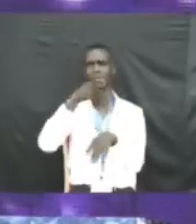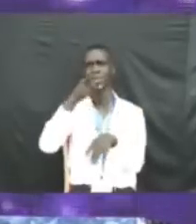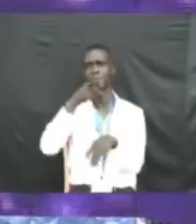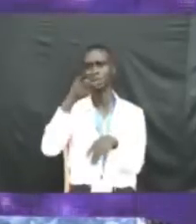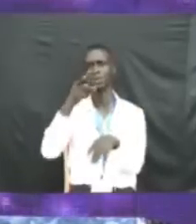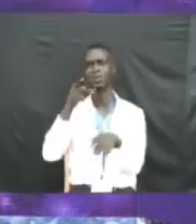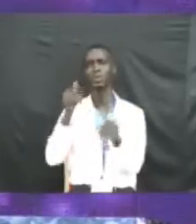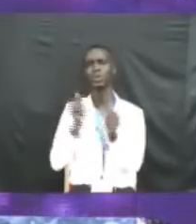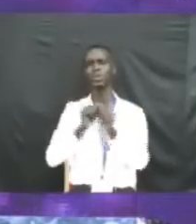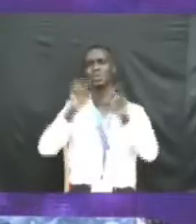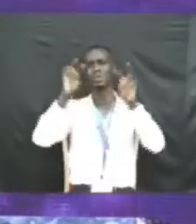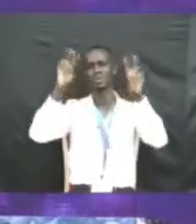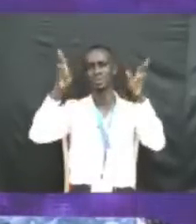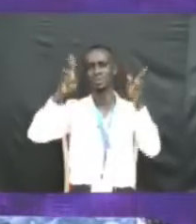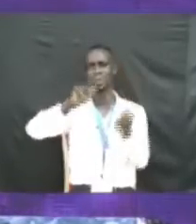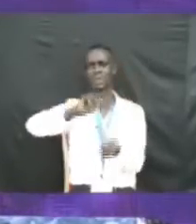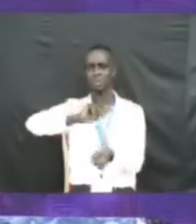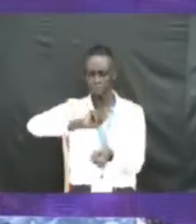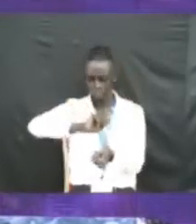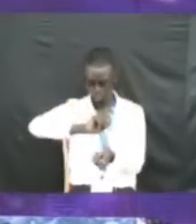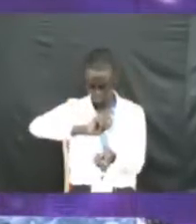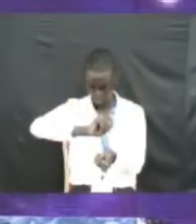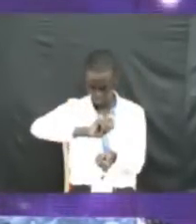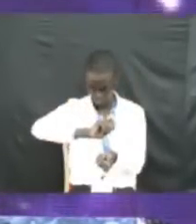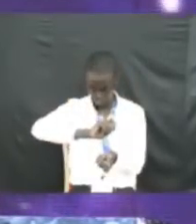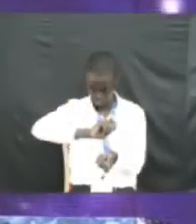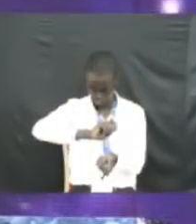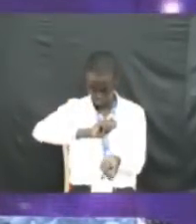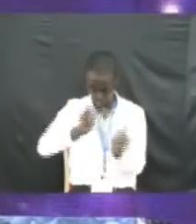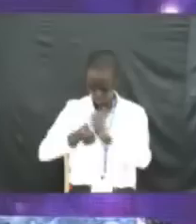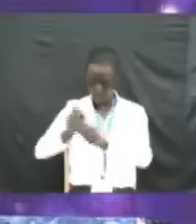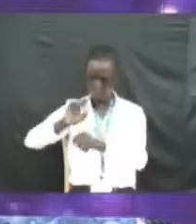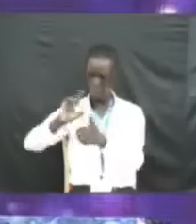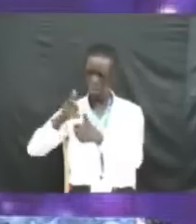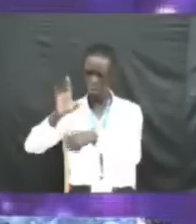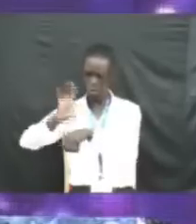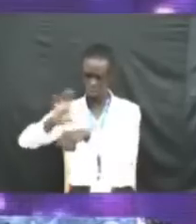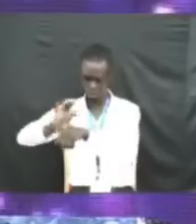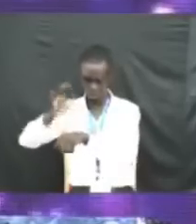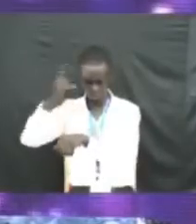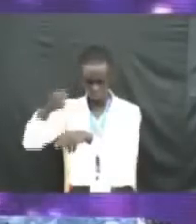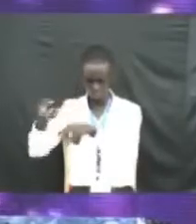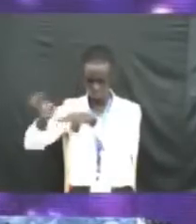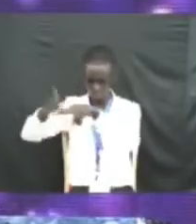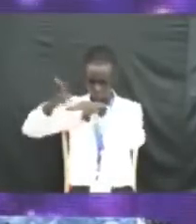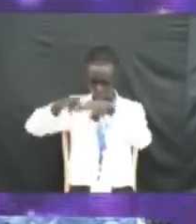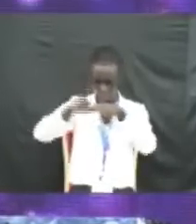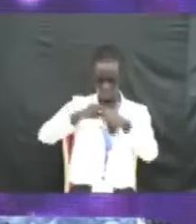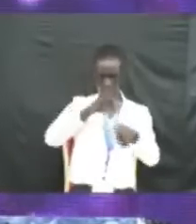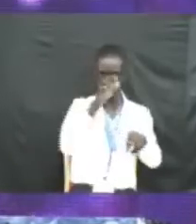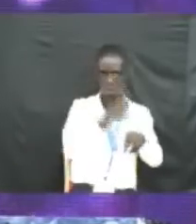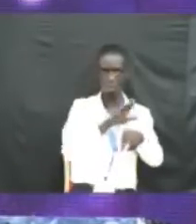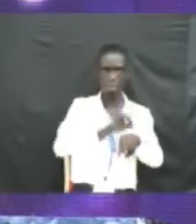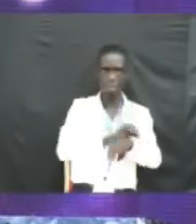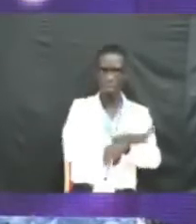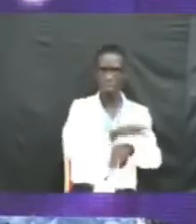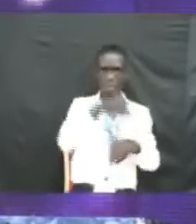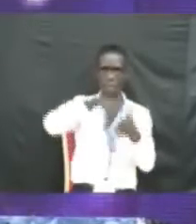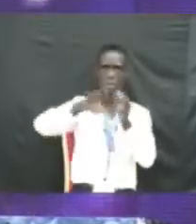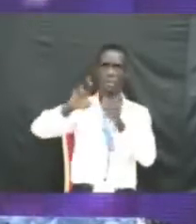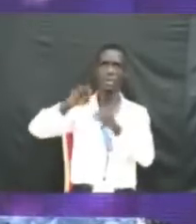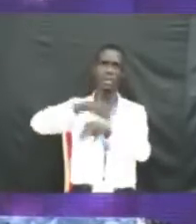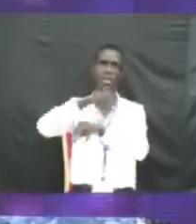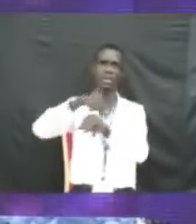theme repositioning the local church for maximum impact in the nations.